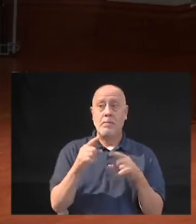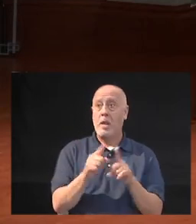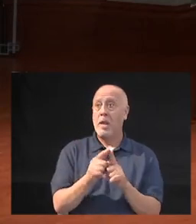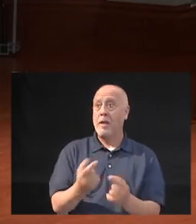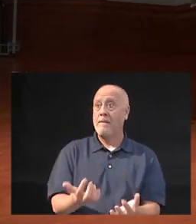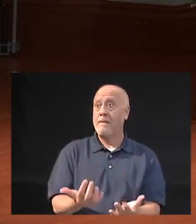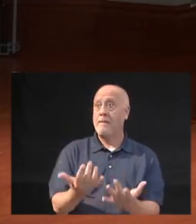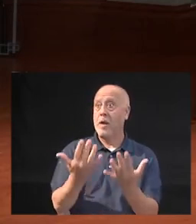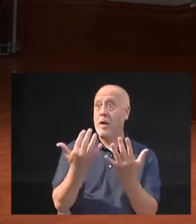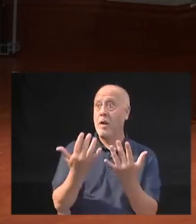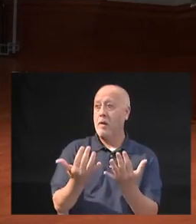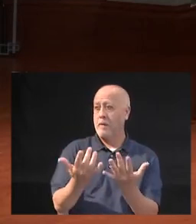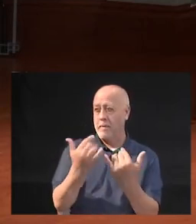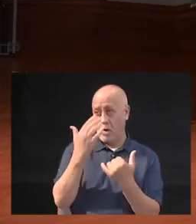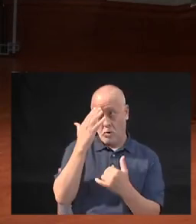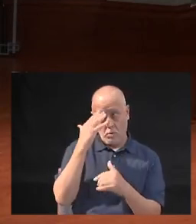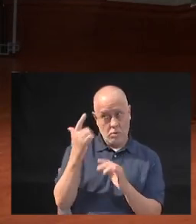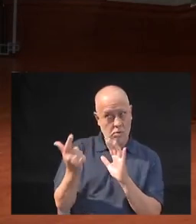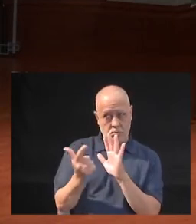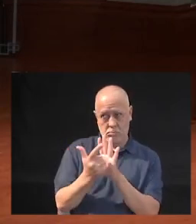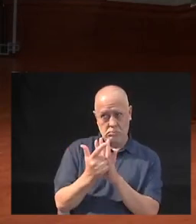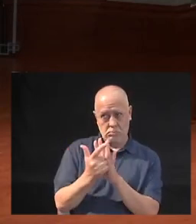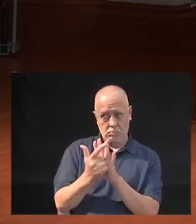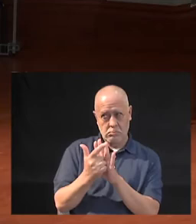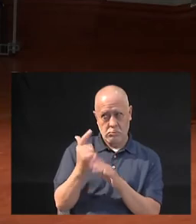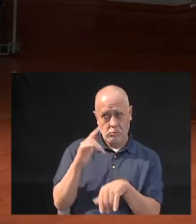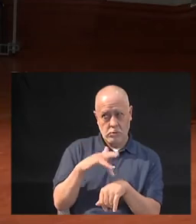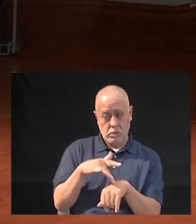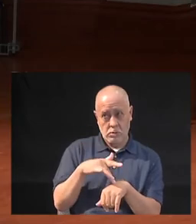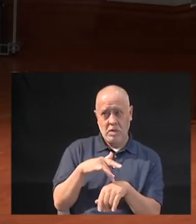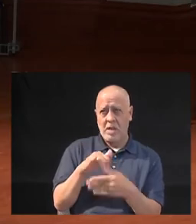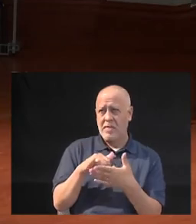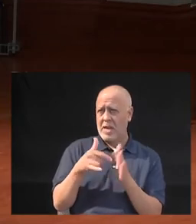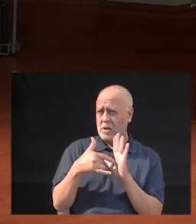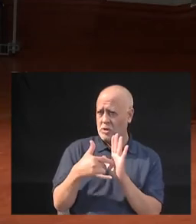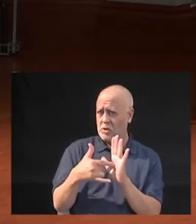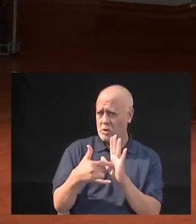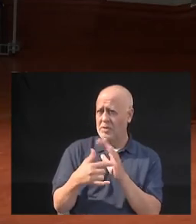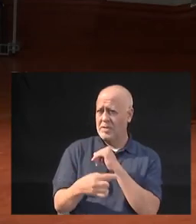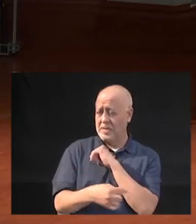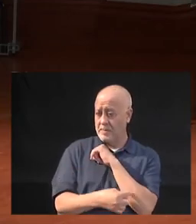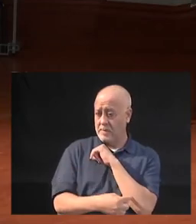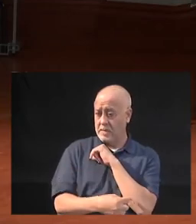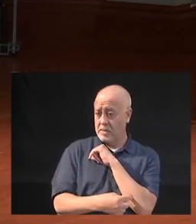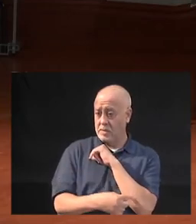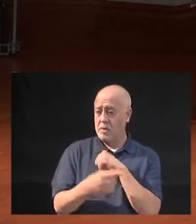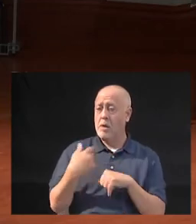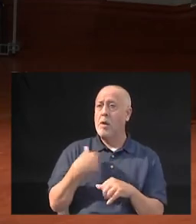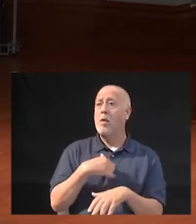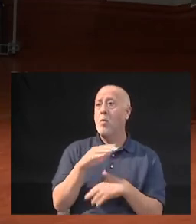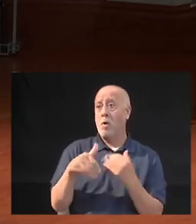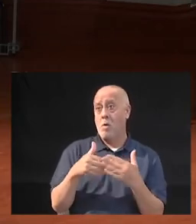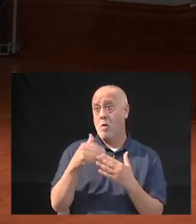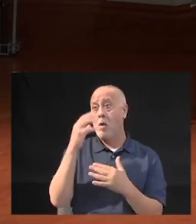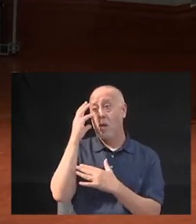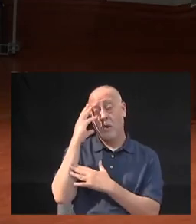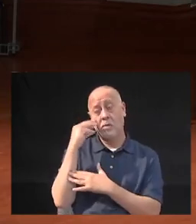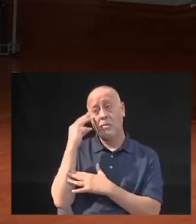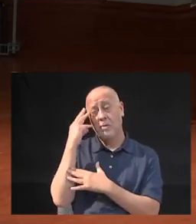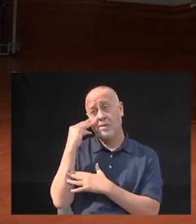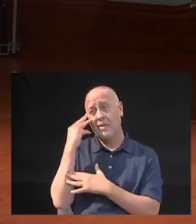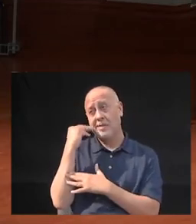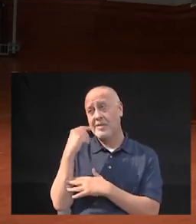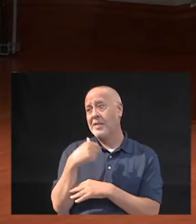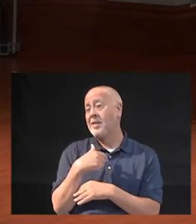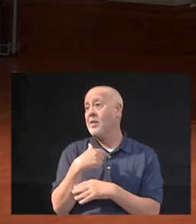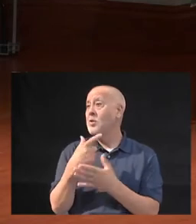fire. Fire you know you shouldn't touch. It kind of represents the temptation that we all experience. And so